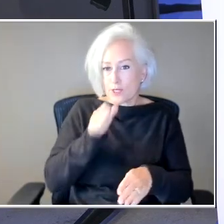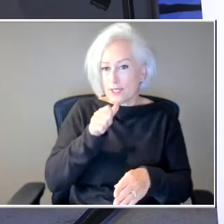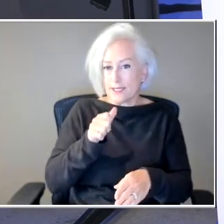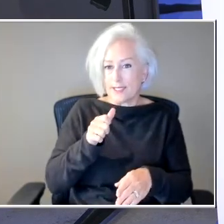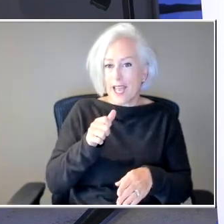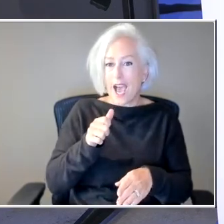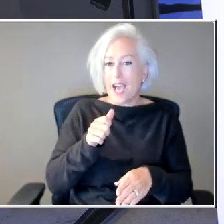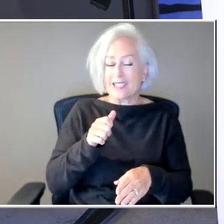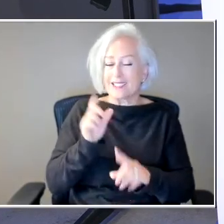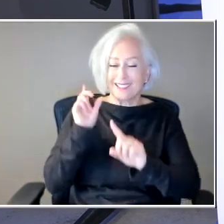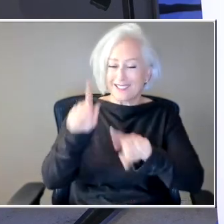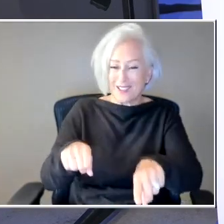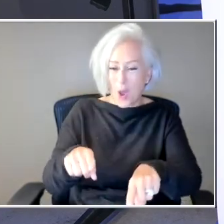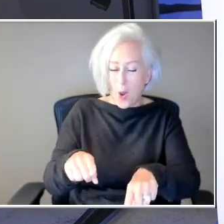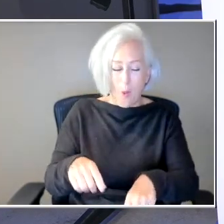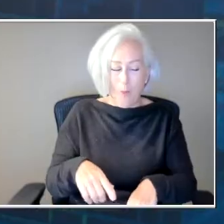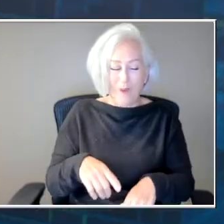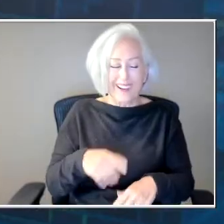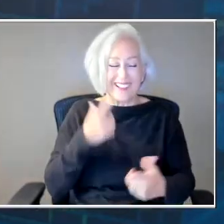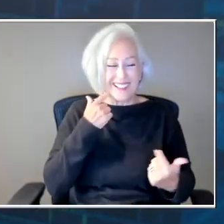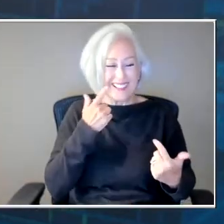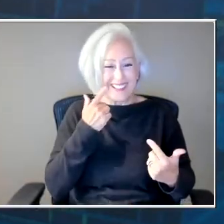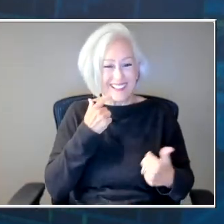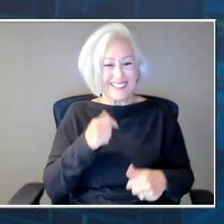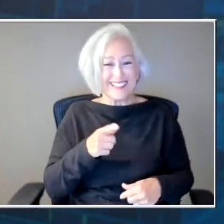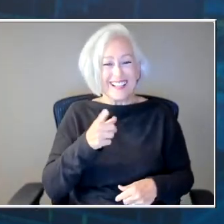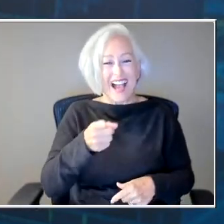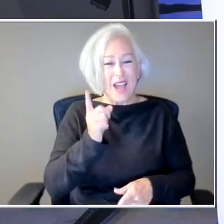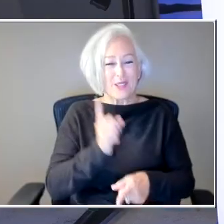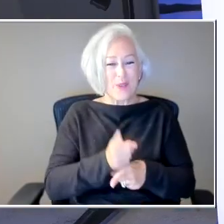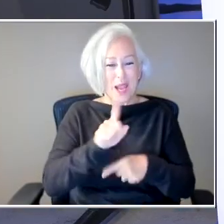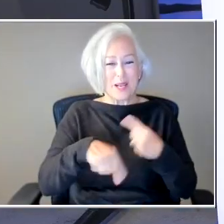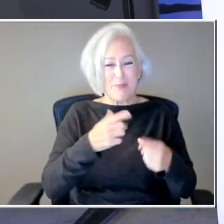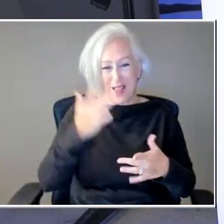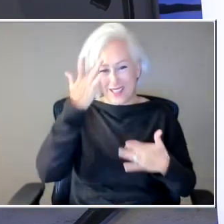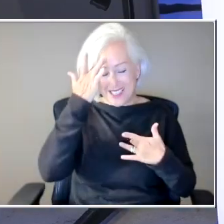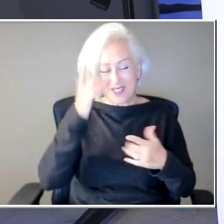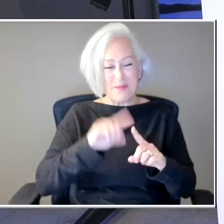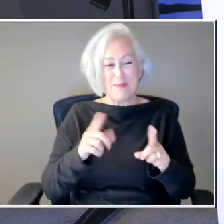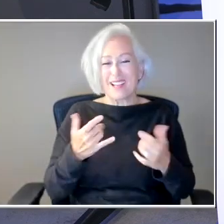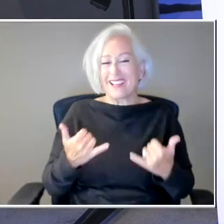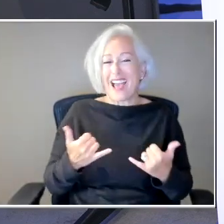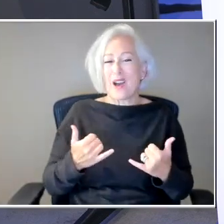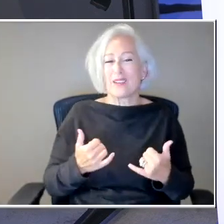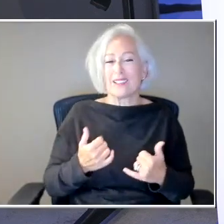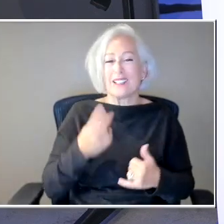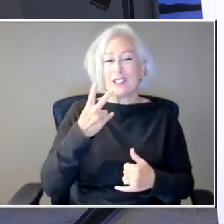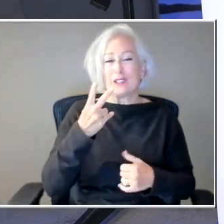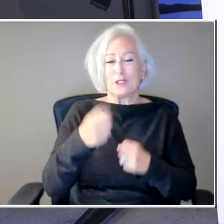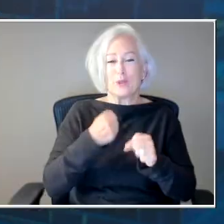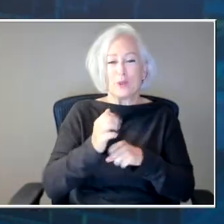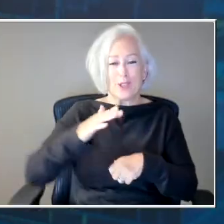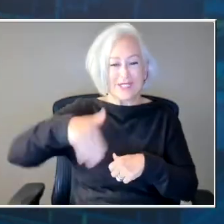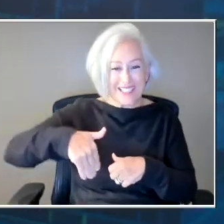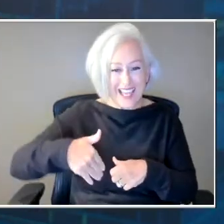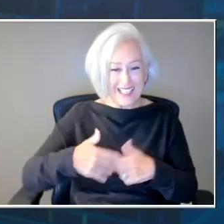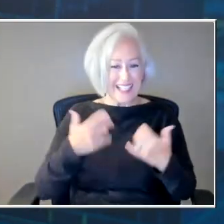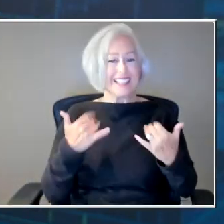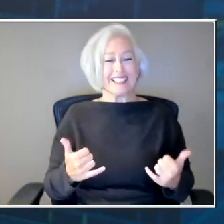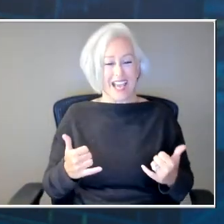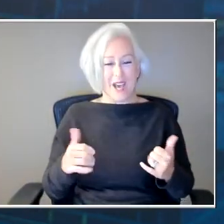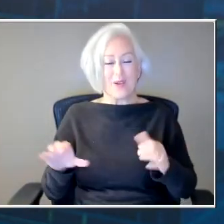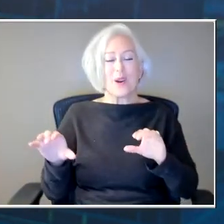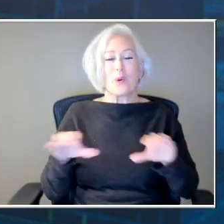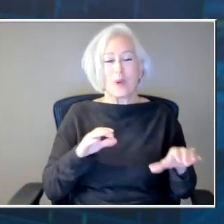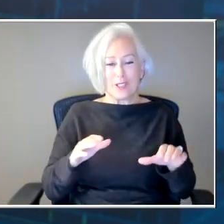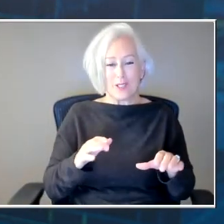you to be, but it's not always the case. It was right about the same time. Okay, but how about now? Maybe 2 years late. How about now? Are you now doing good? We're getting the regular